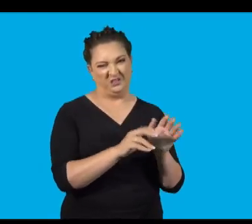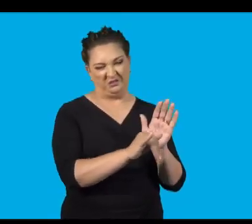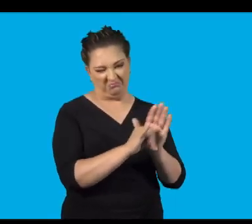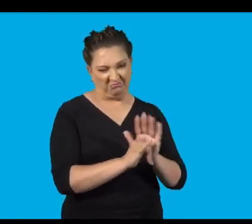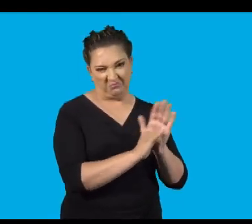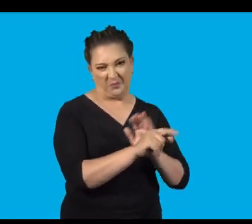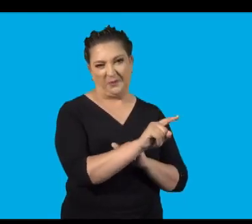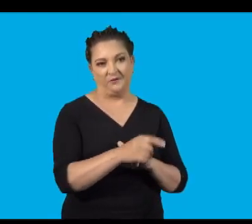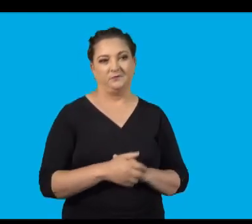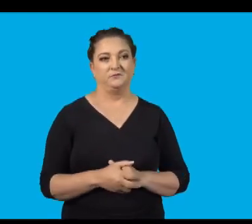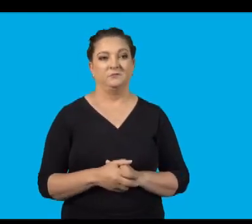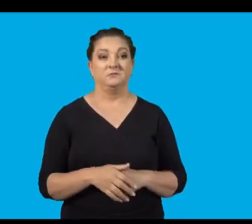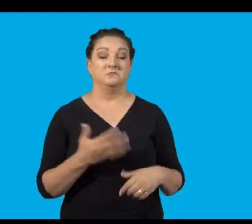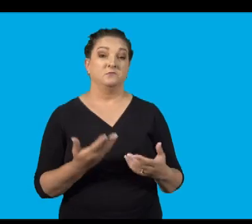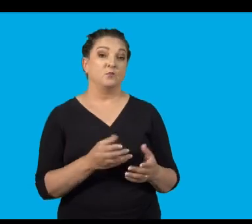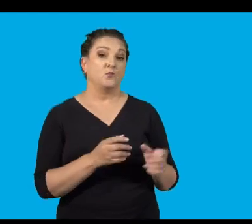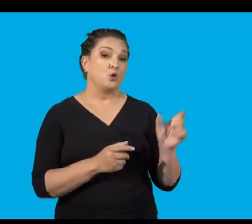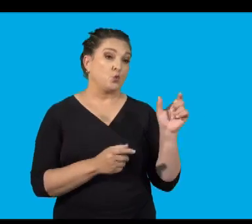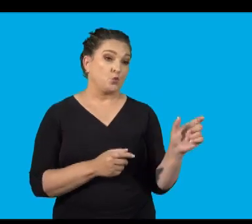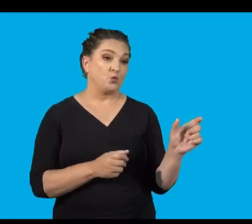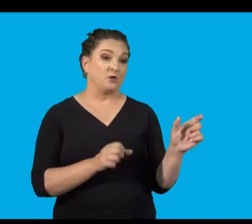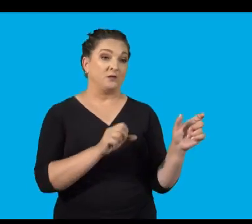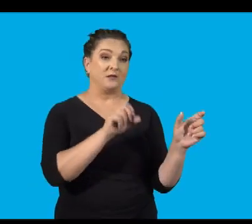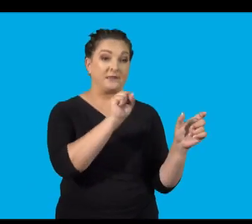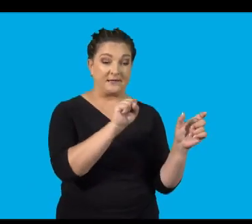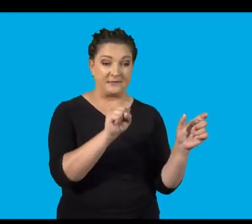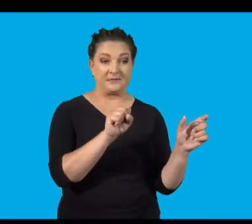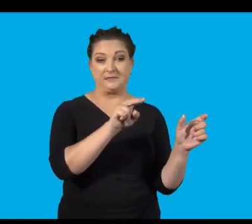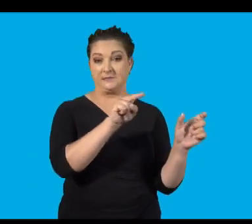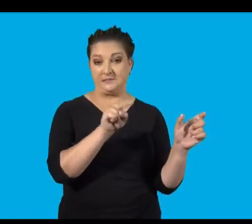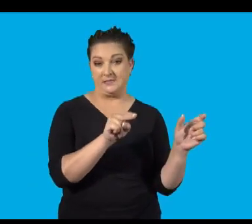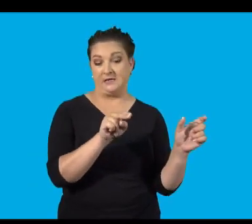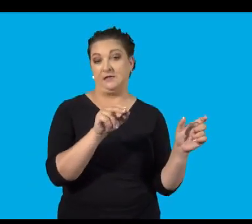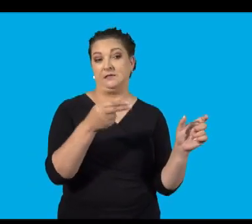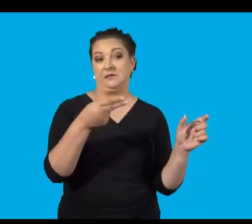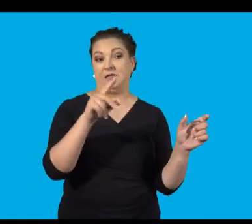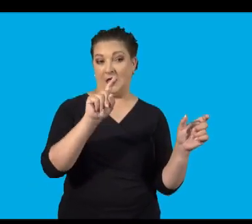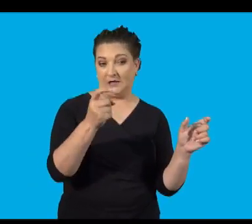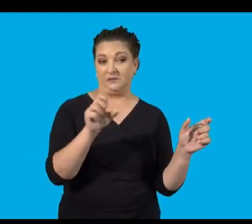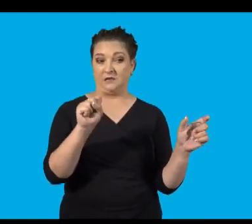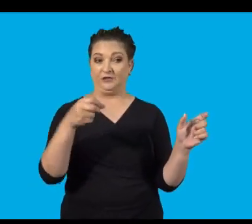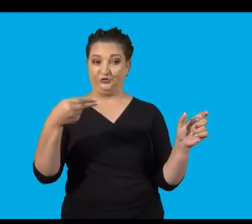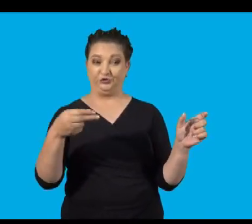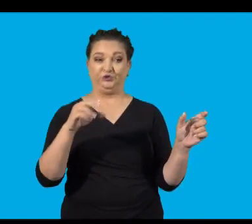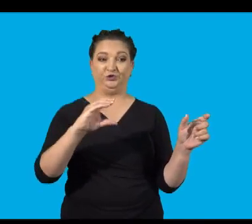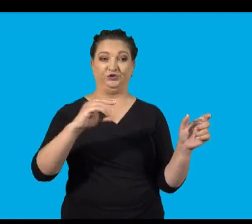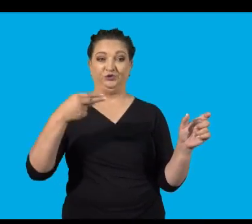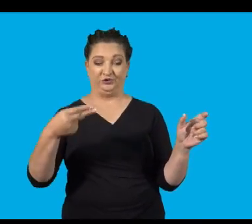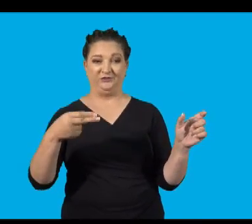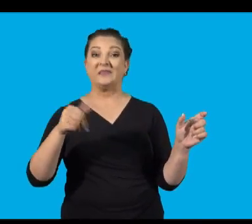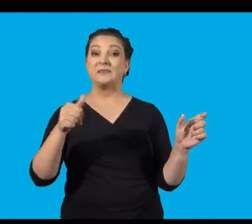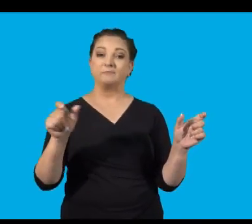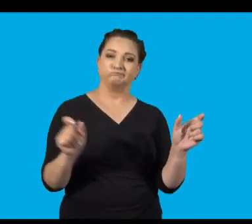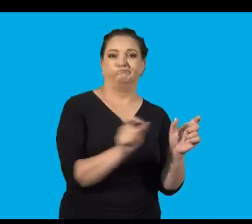those examples later. If a word ends on S, Z, X, SH, or CH, then we